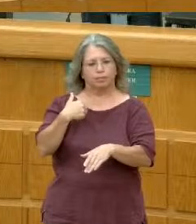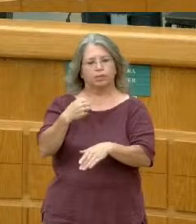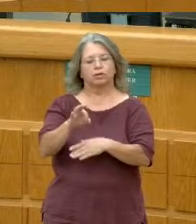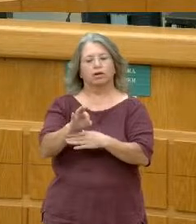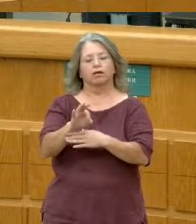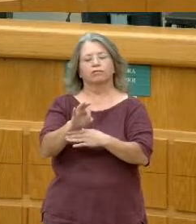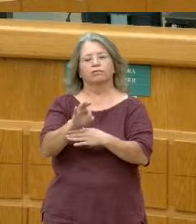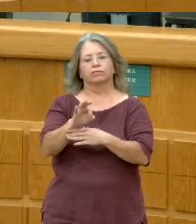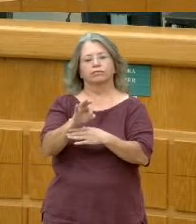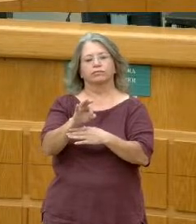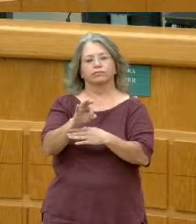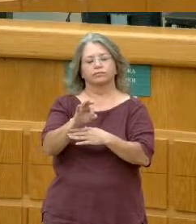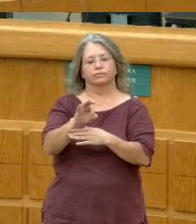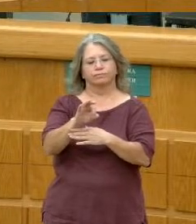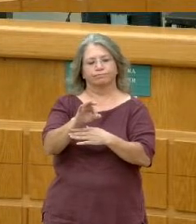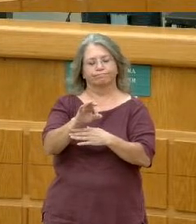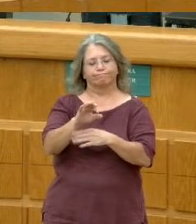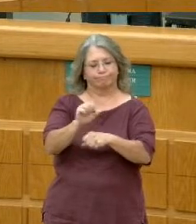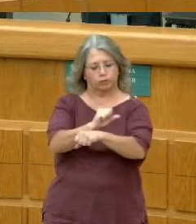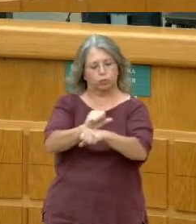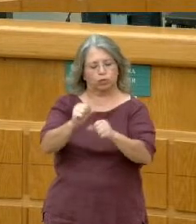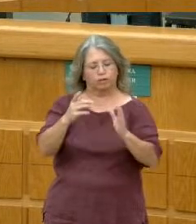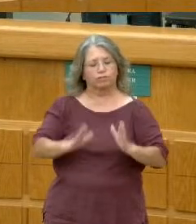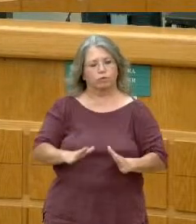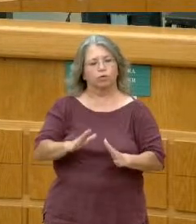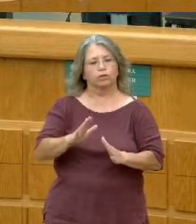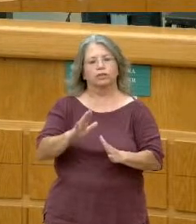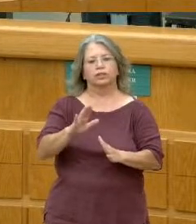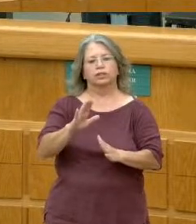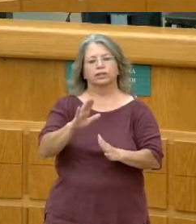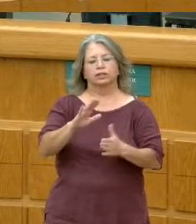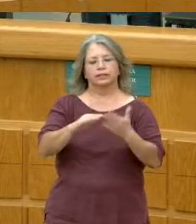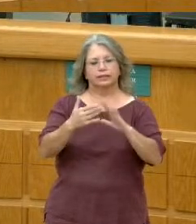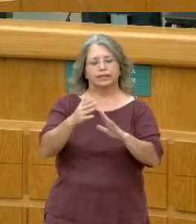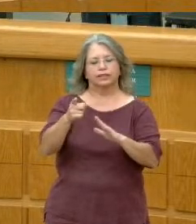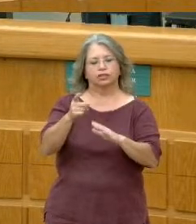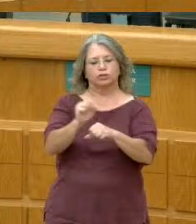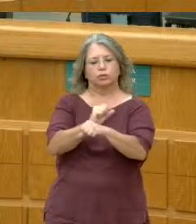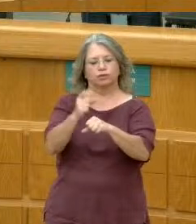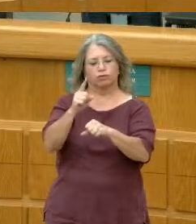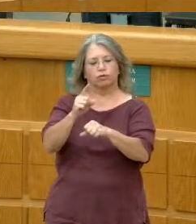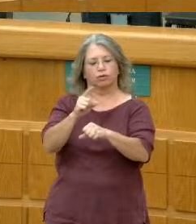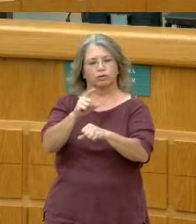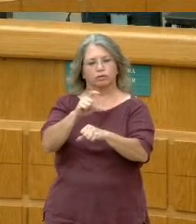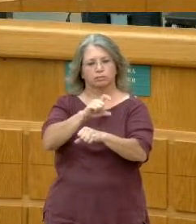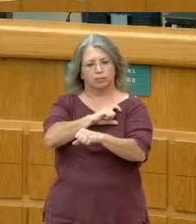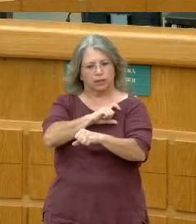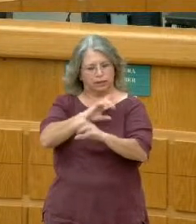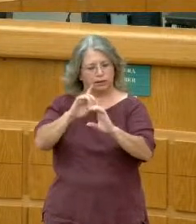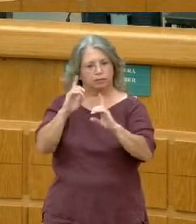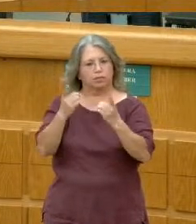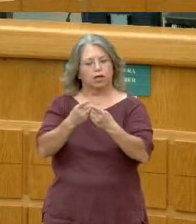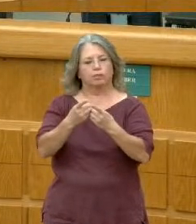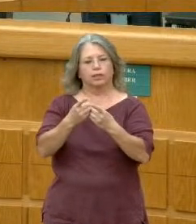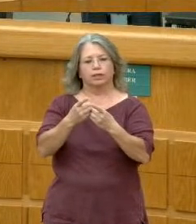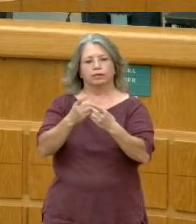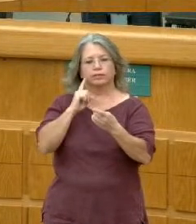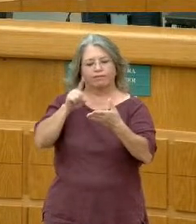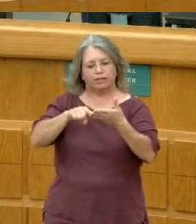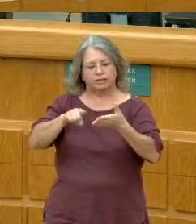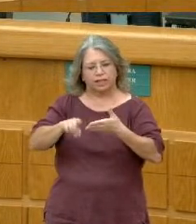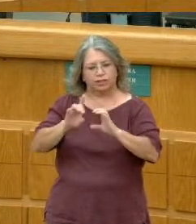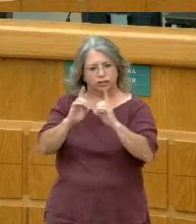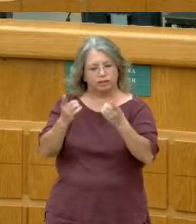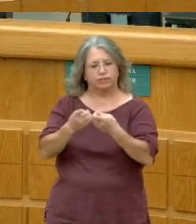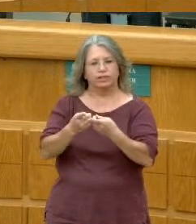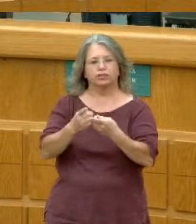family for 8 years, and worked in the Victim Advocate and Criminal Investigation Division. She dedicated years of service